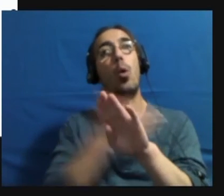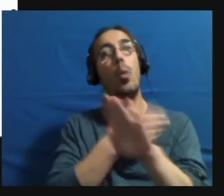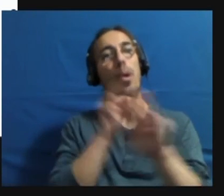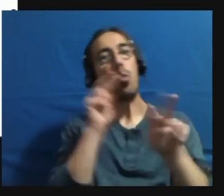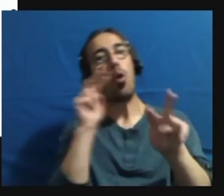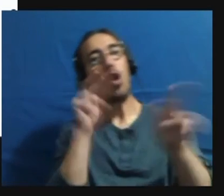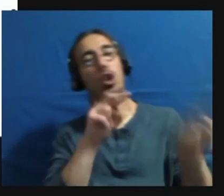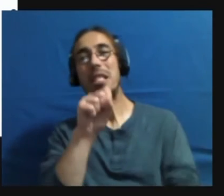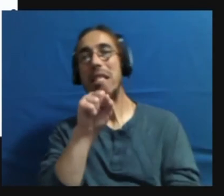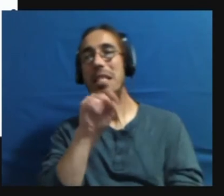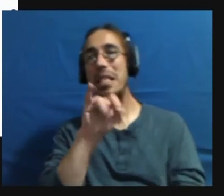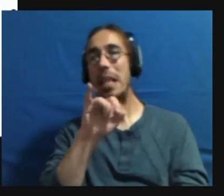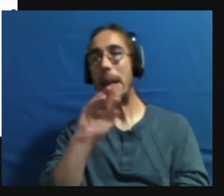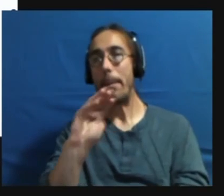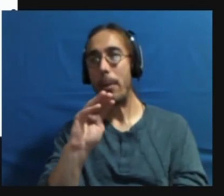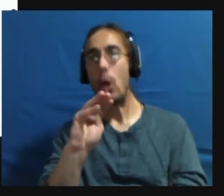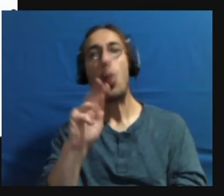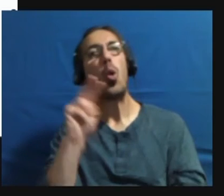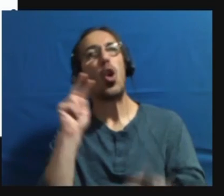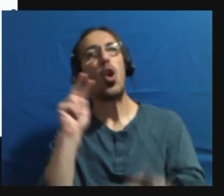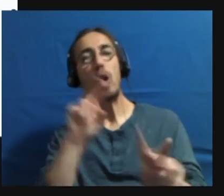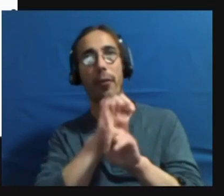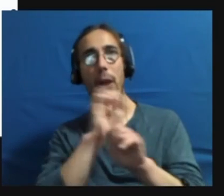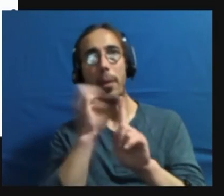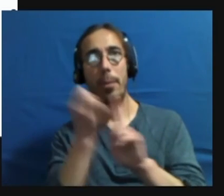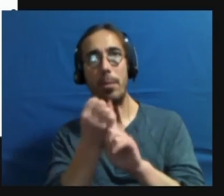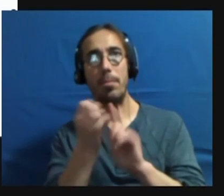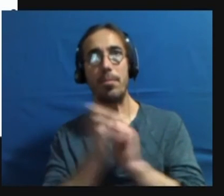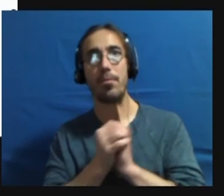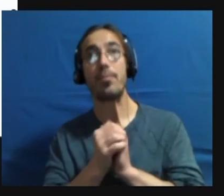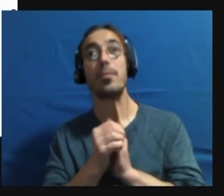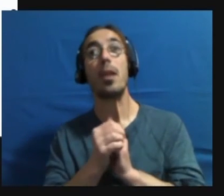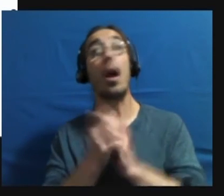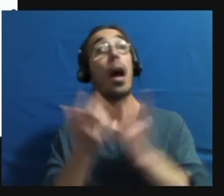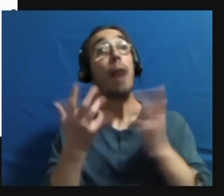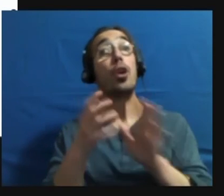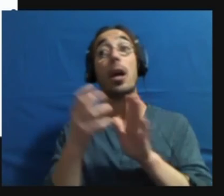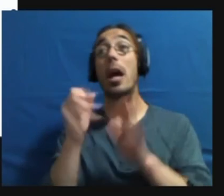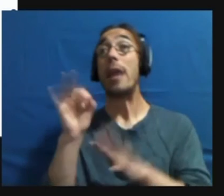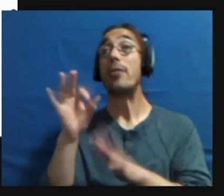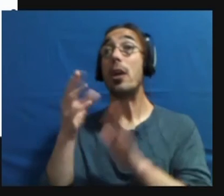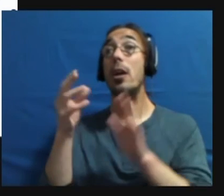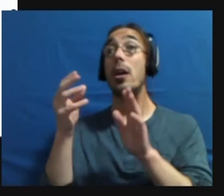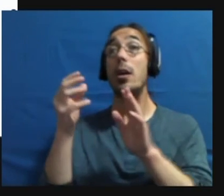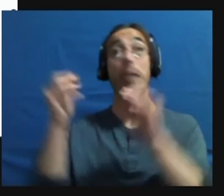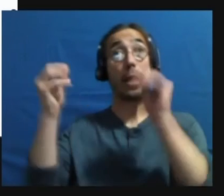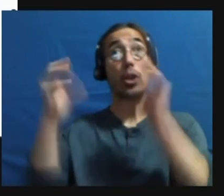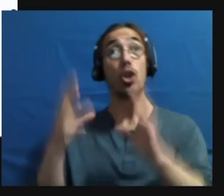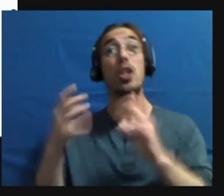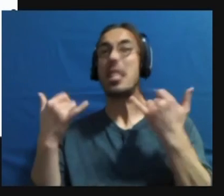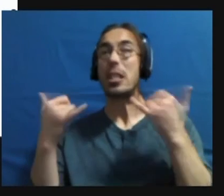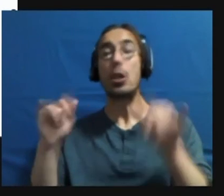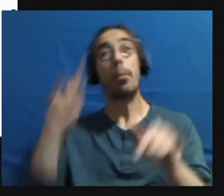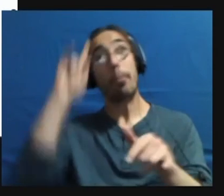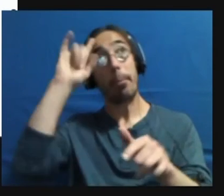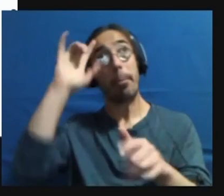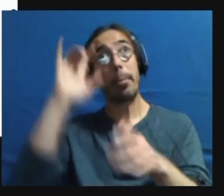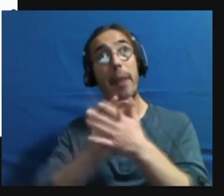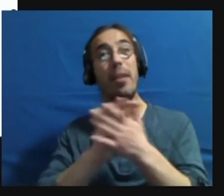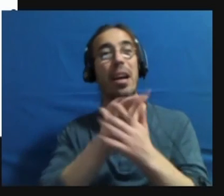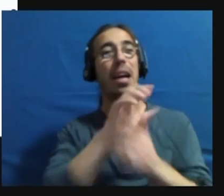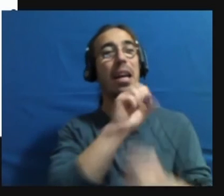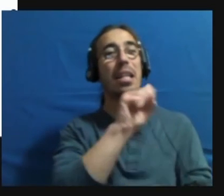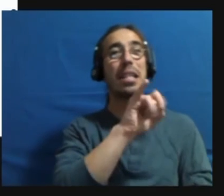the environment. After that, if the teachers are still saying that the STEM is